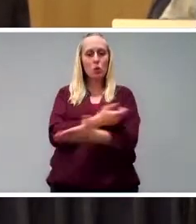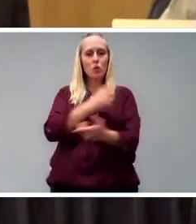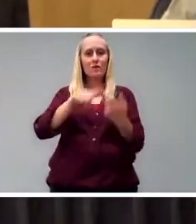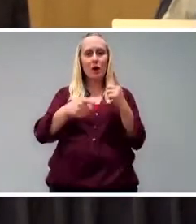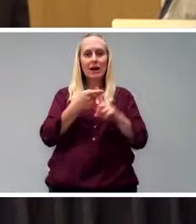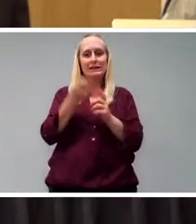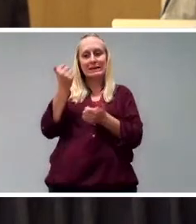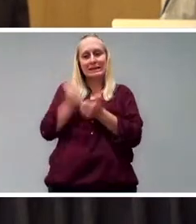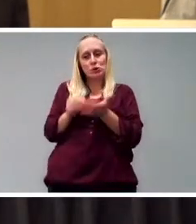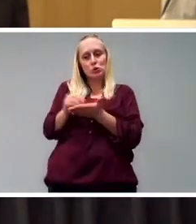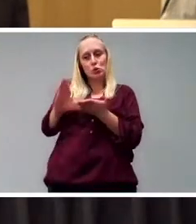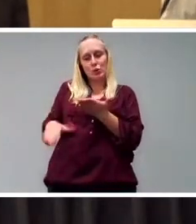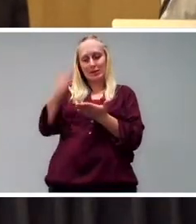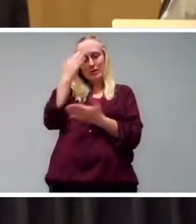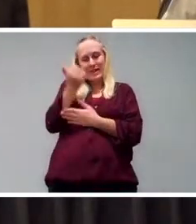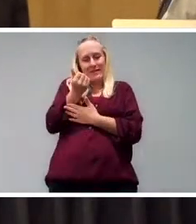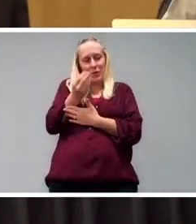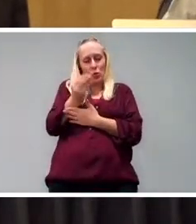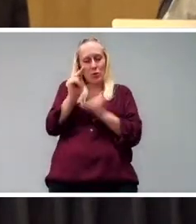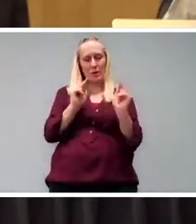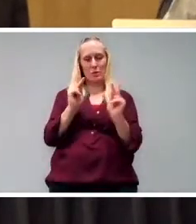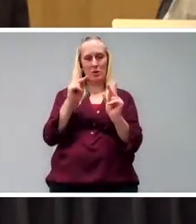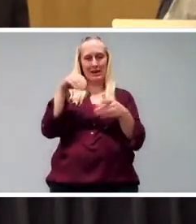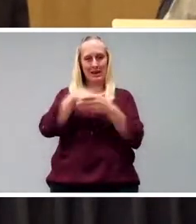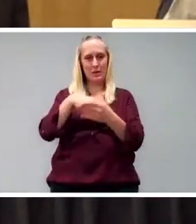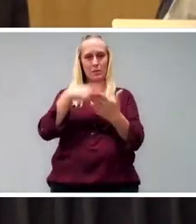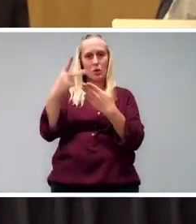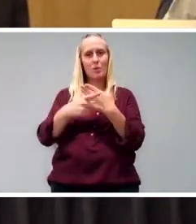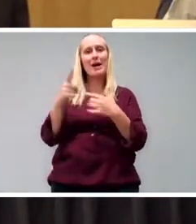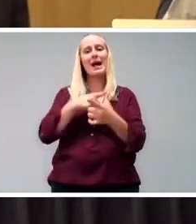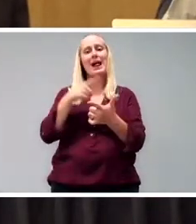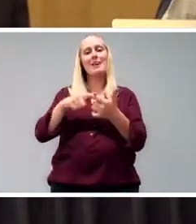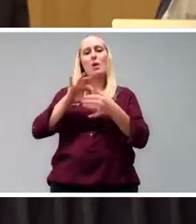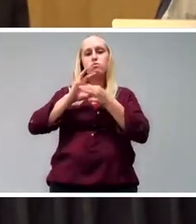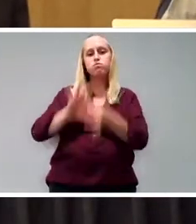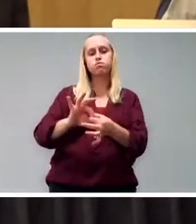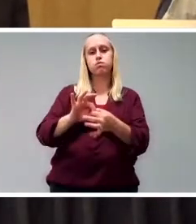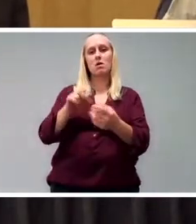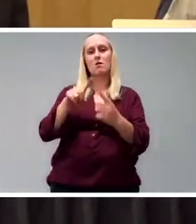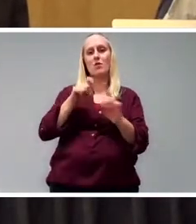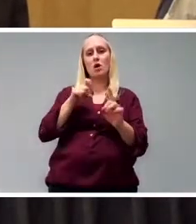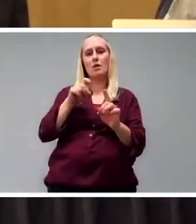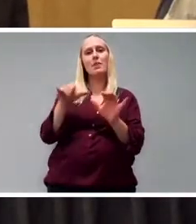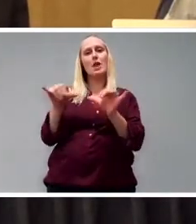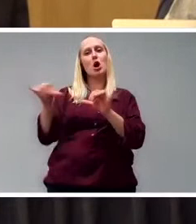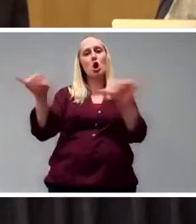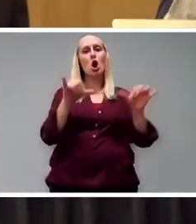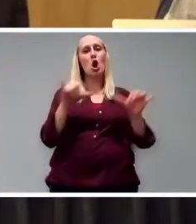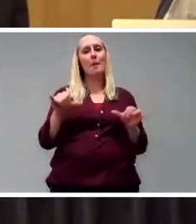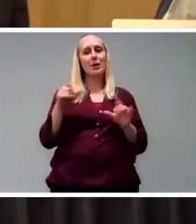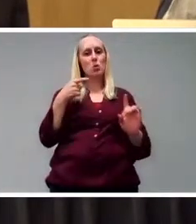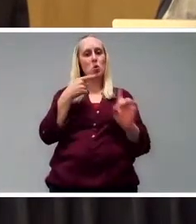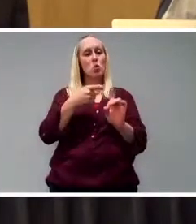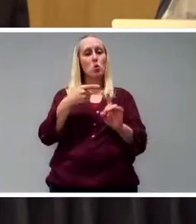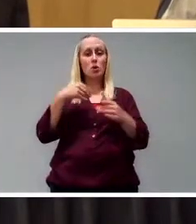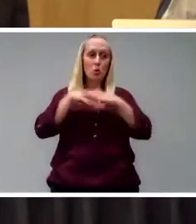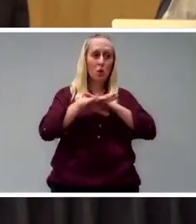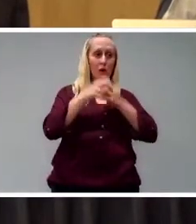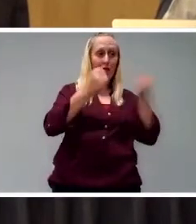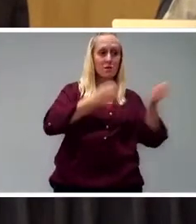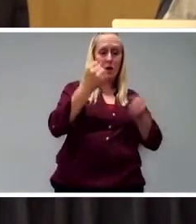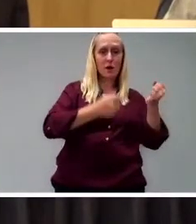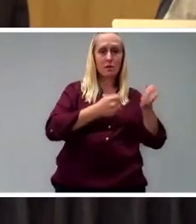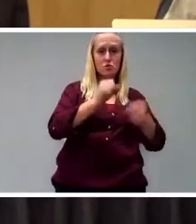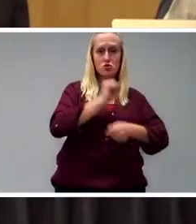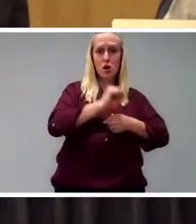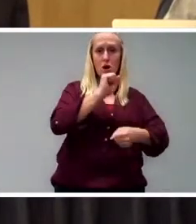who are already in the program, and then they're bonded by their common passion. If you walk into our auto body shop, every single one of those students, no matter where they